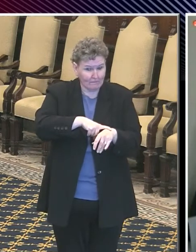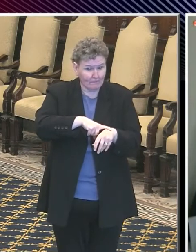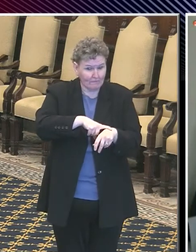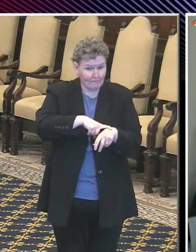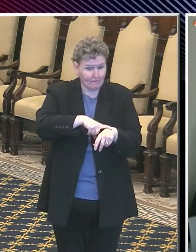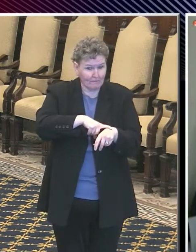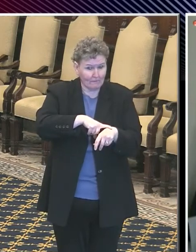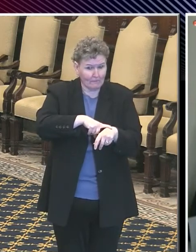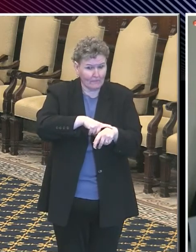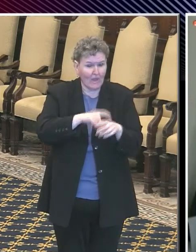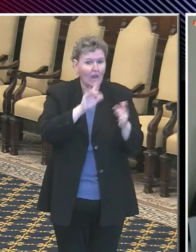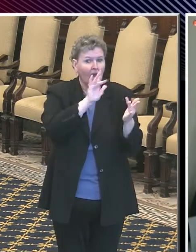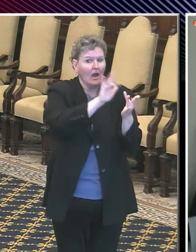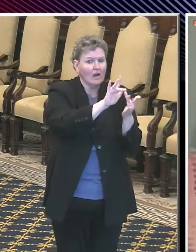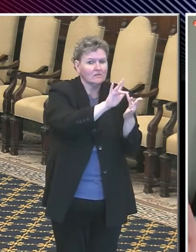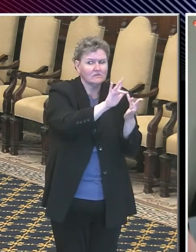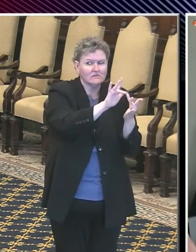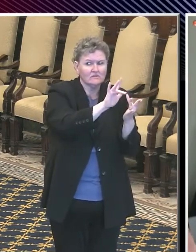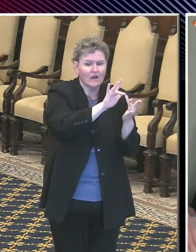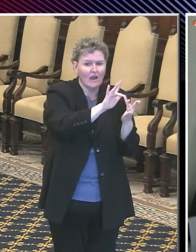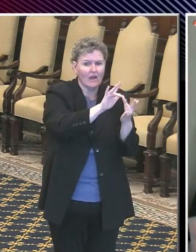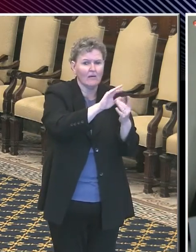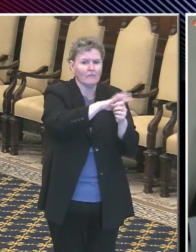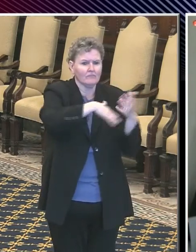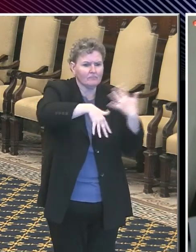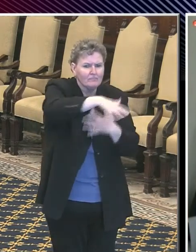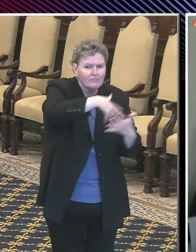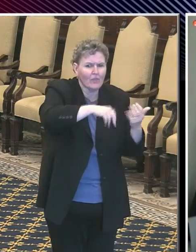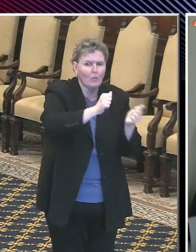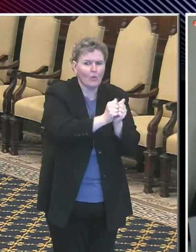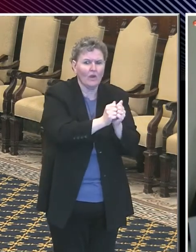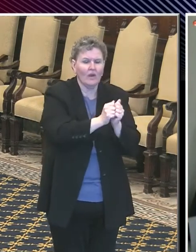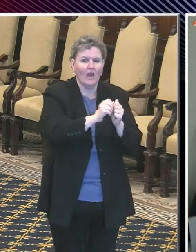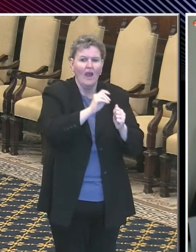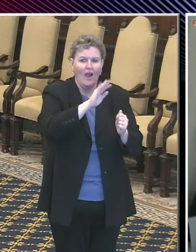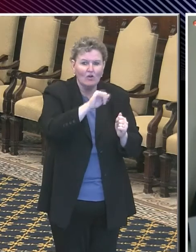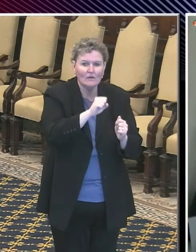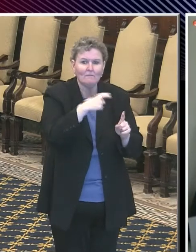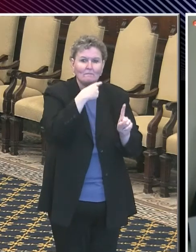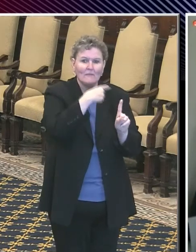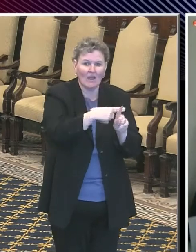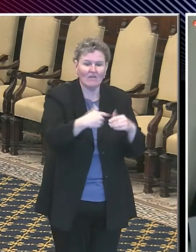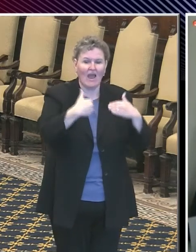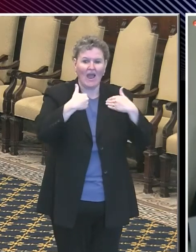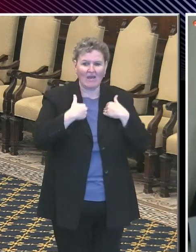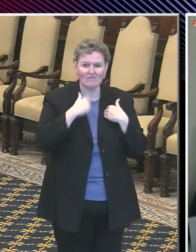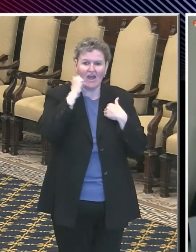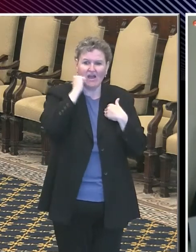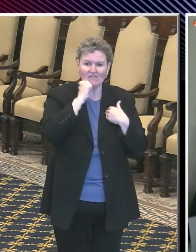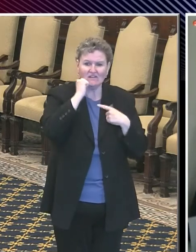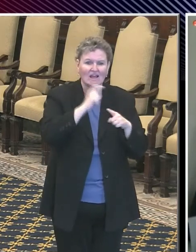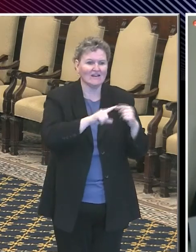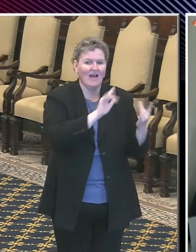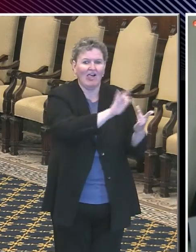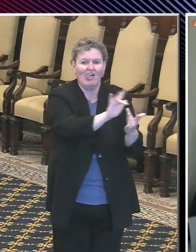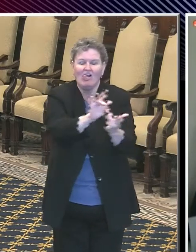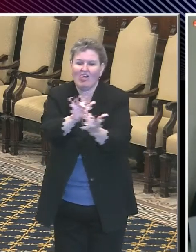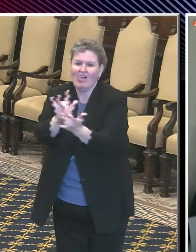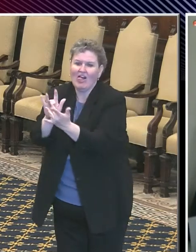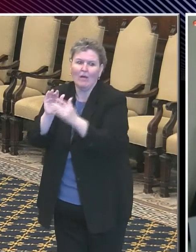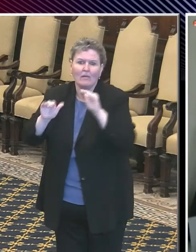this question. If you could just tell us the latest information on the inflammatory syndrome in children that possibly is related